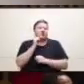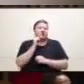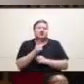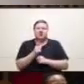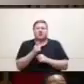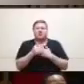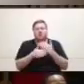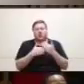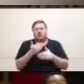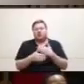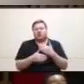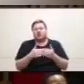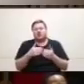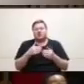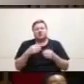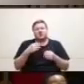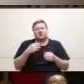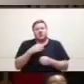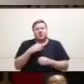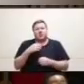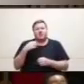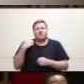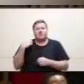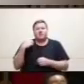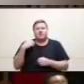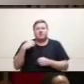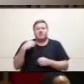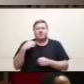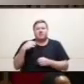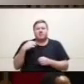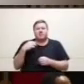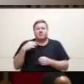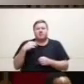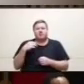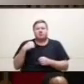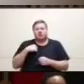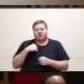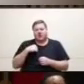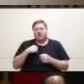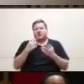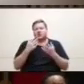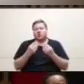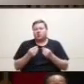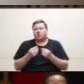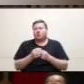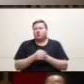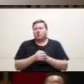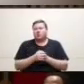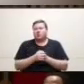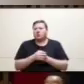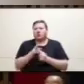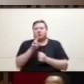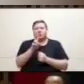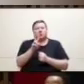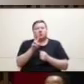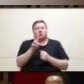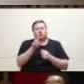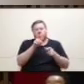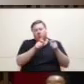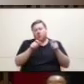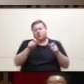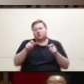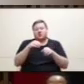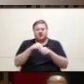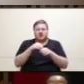were undertaken by the municipality, which eventually led to the termination of 2 of the officials of the municipality. That